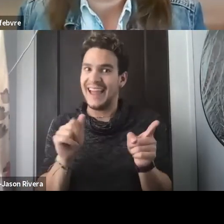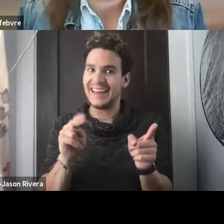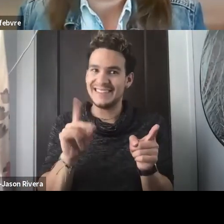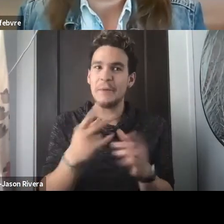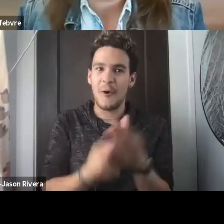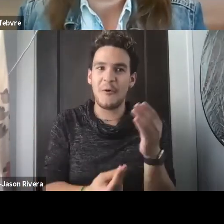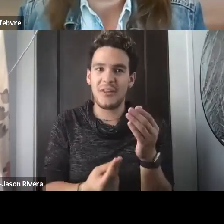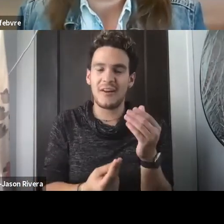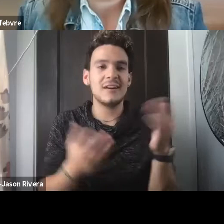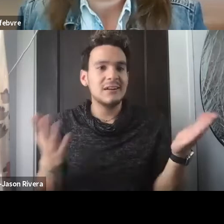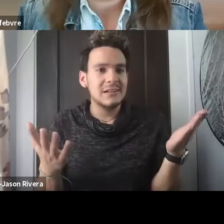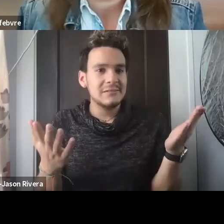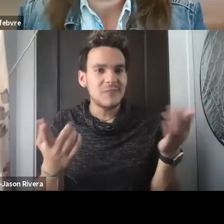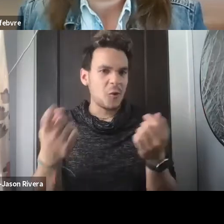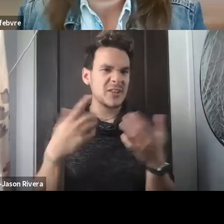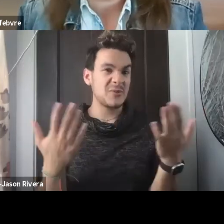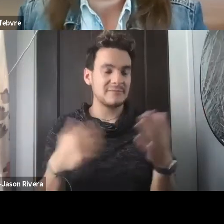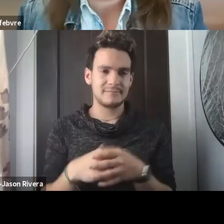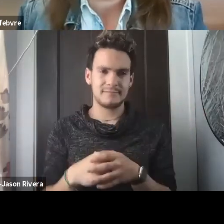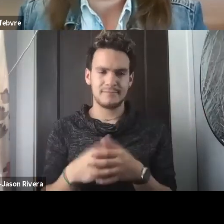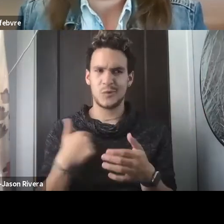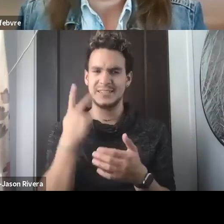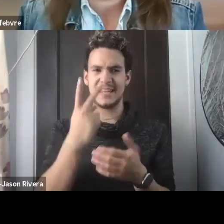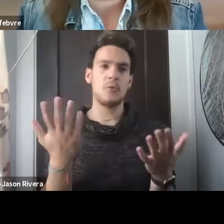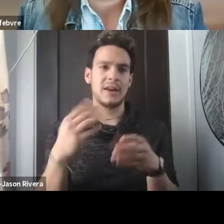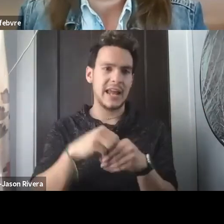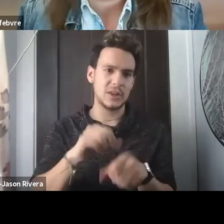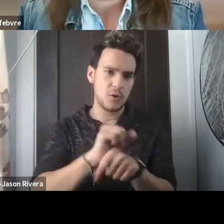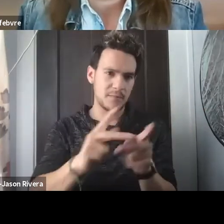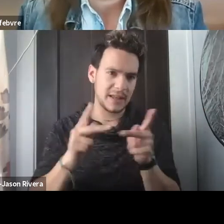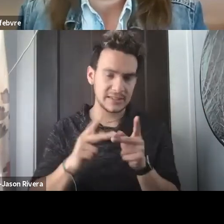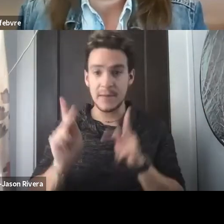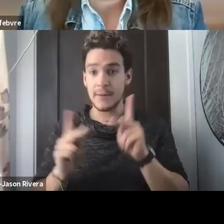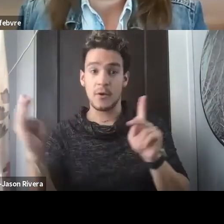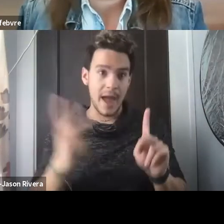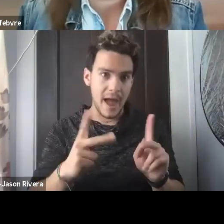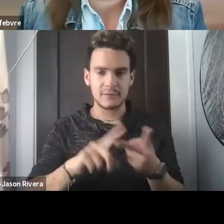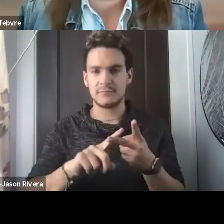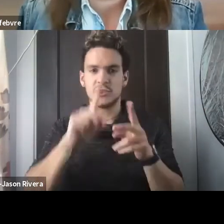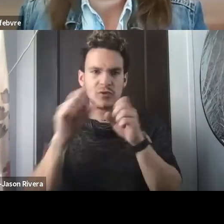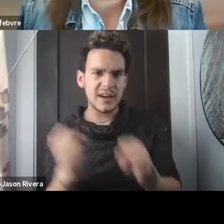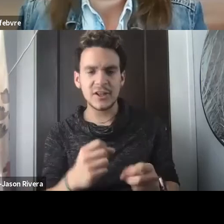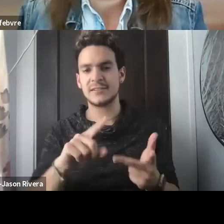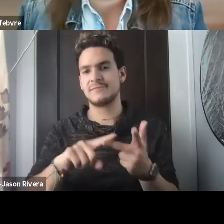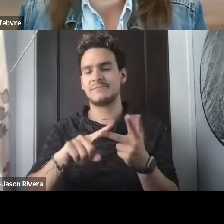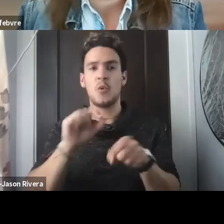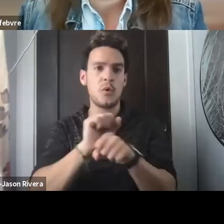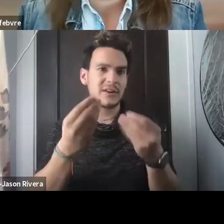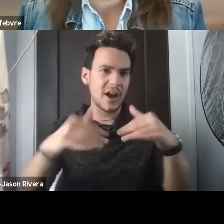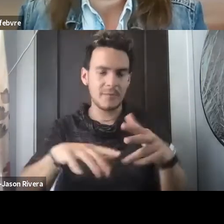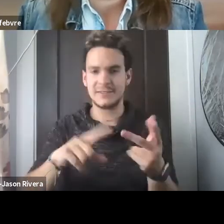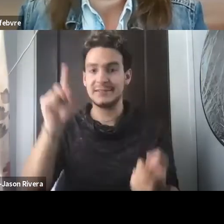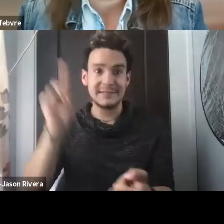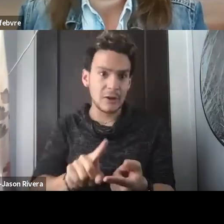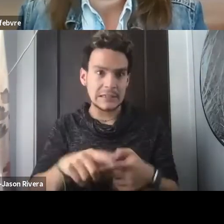comments. I mean, so the question was, what are we seeing in the workplace? Are people returning, strategizing new work environments, downsizing? And the